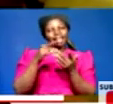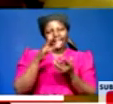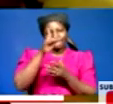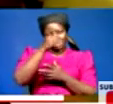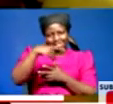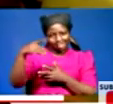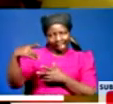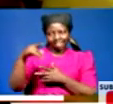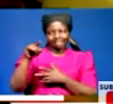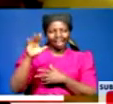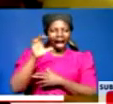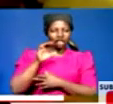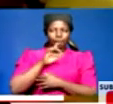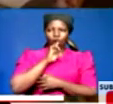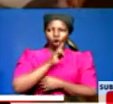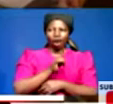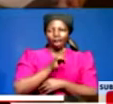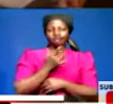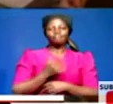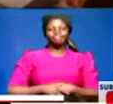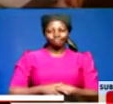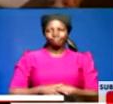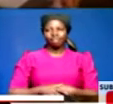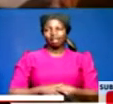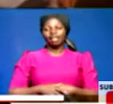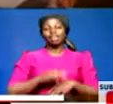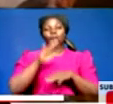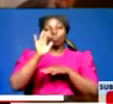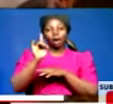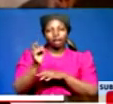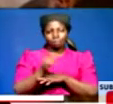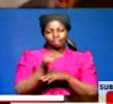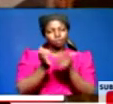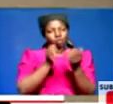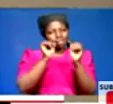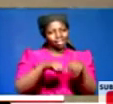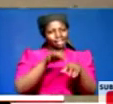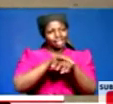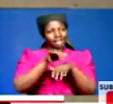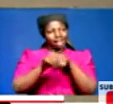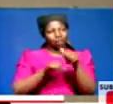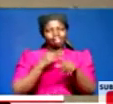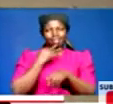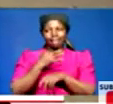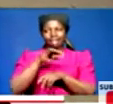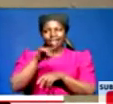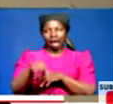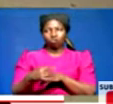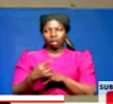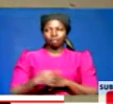the customer's designs and needs. On a good month, the business can fetch as much as 300,000